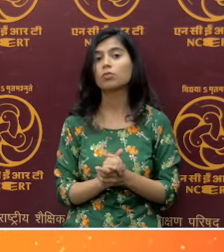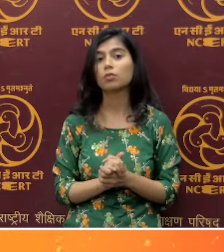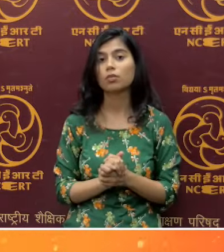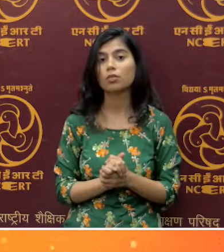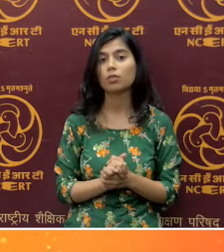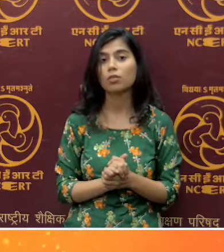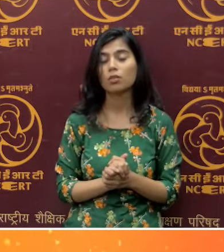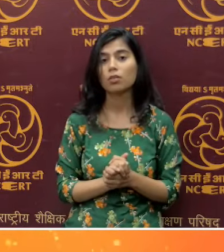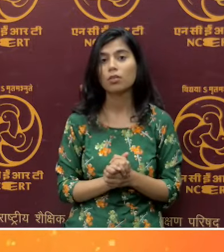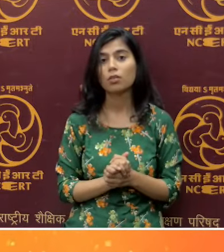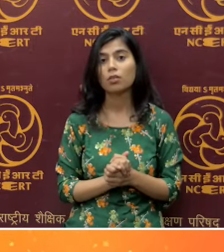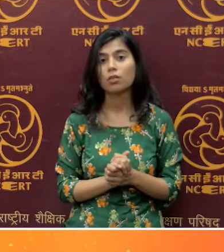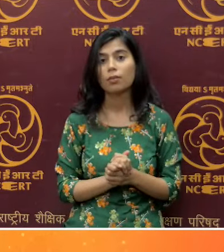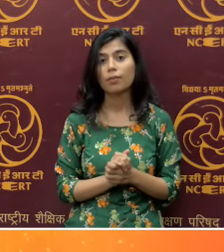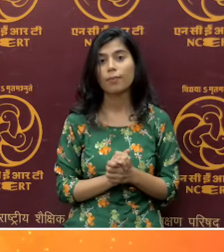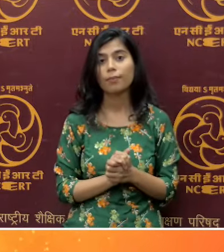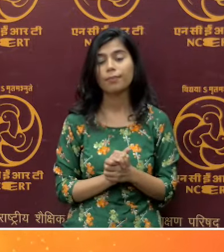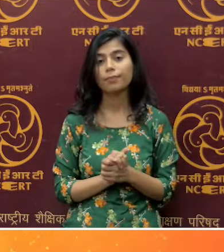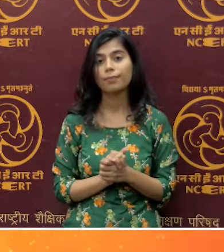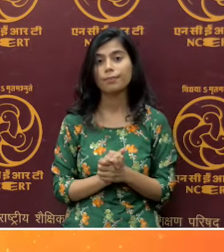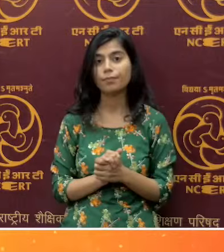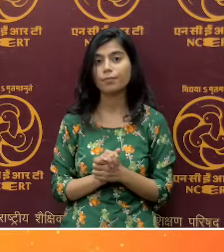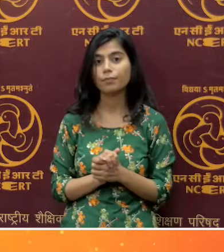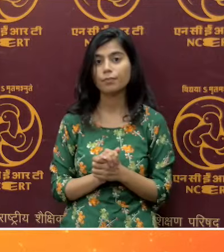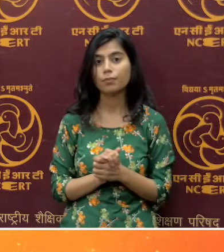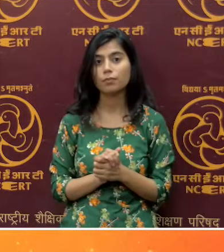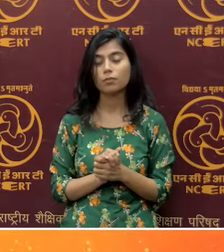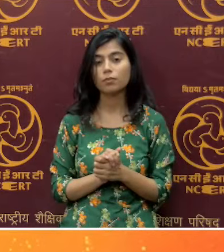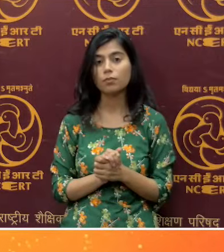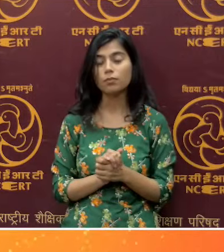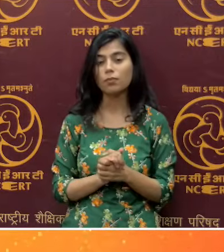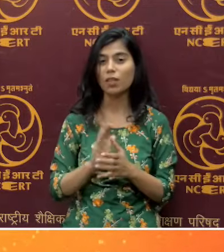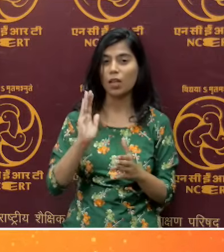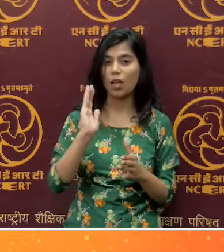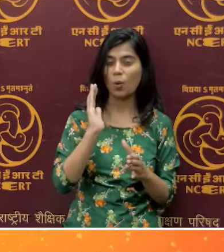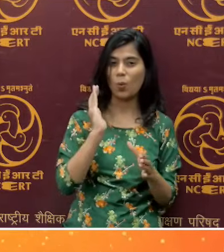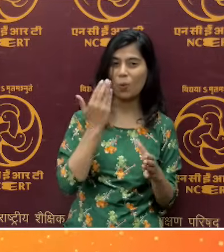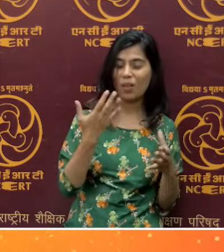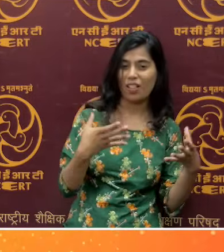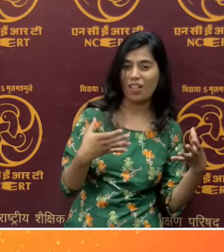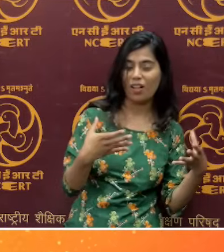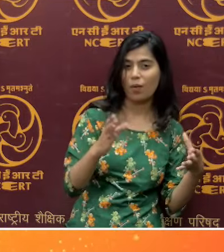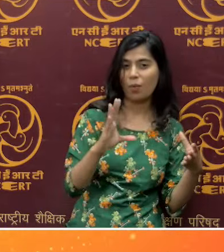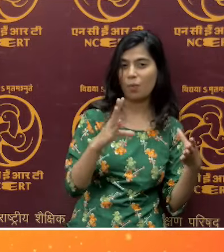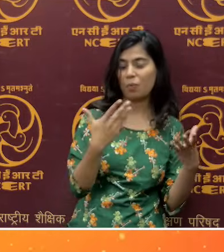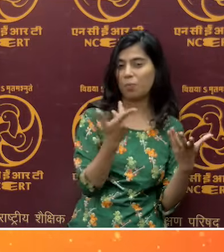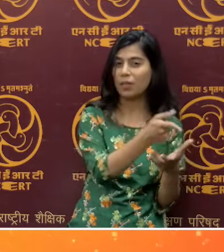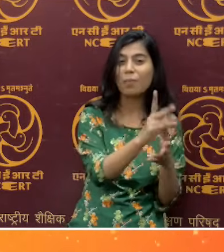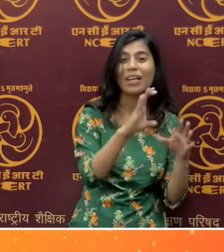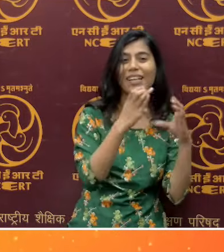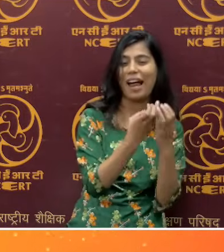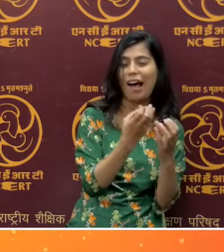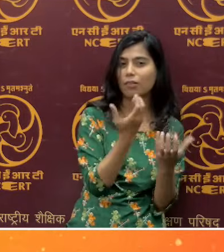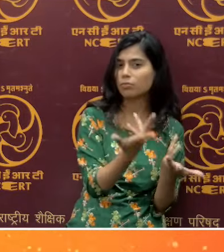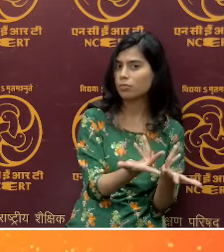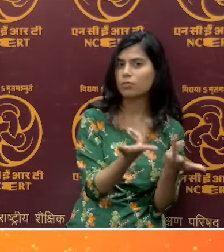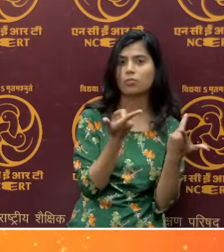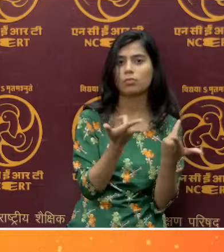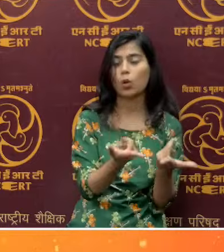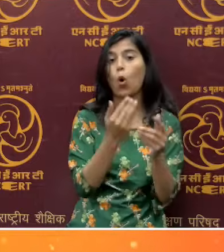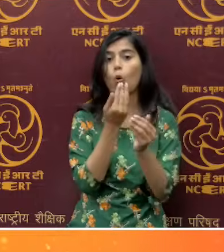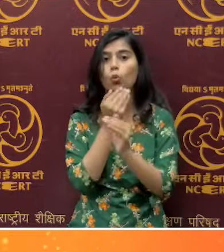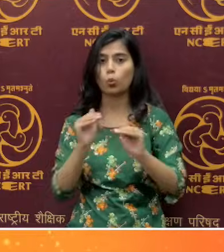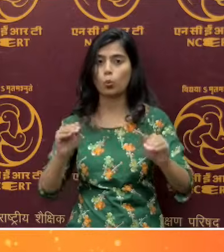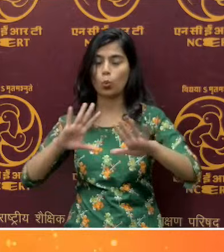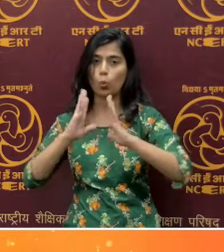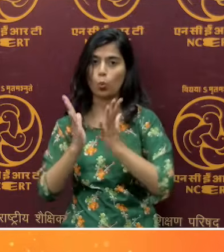here I can see the which class is assigned for me and the total student count, total